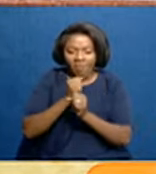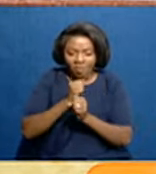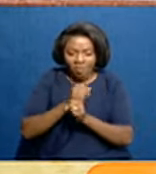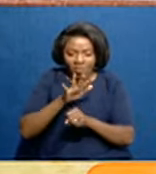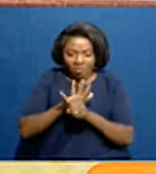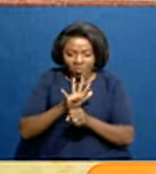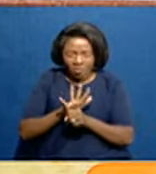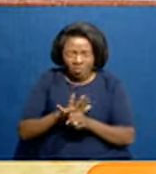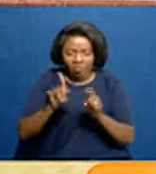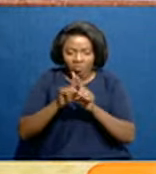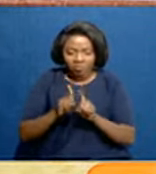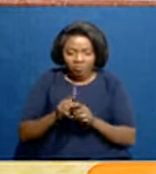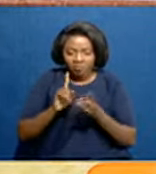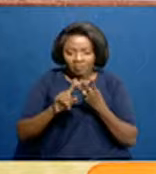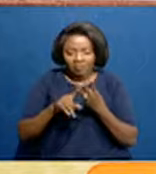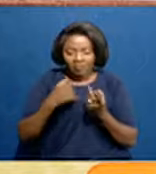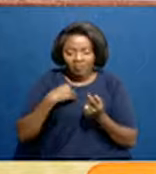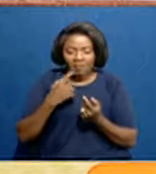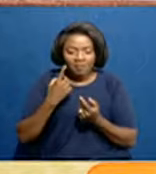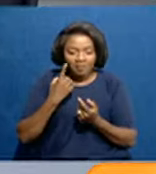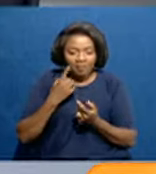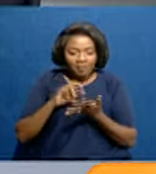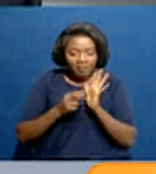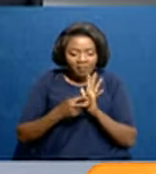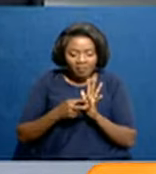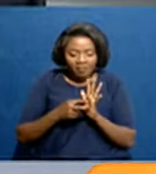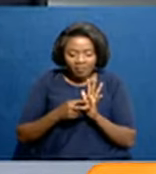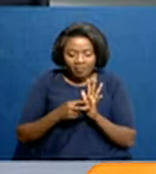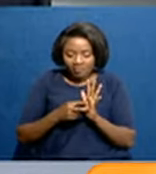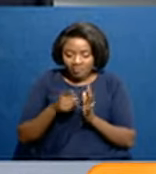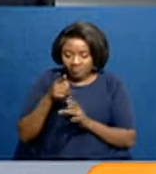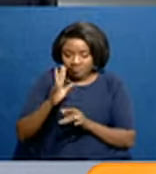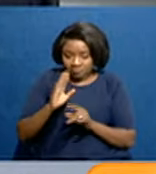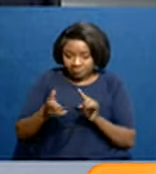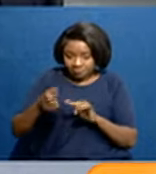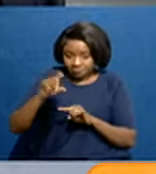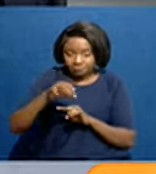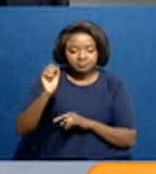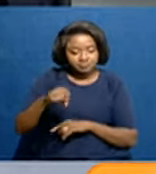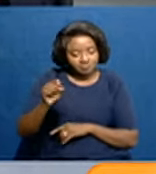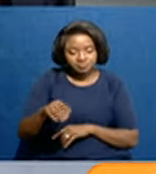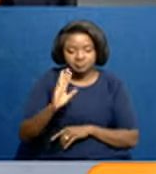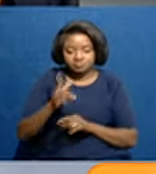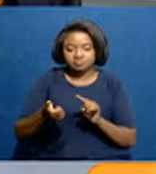up our industry. So you need shoot up. You're saying it's going to shoot up? Now it's going to shoot up.